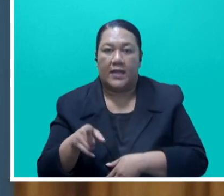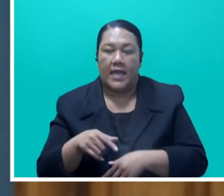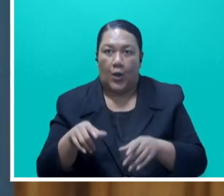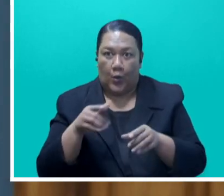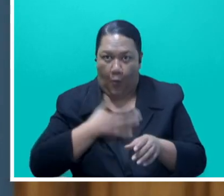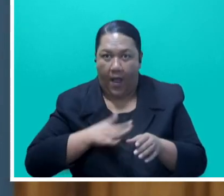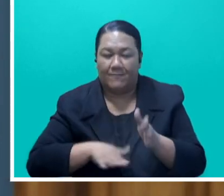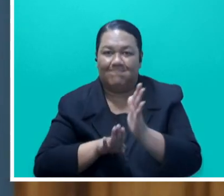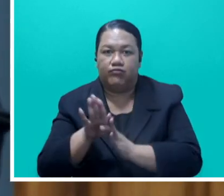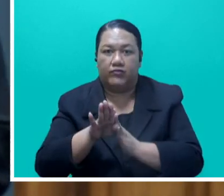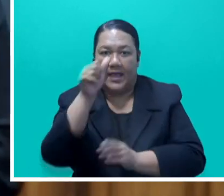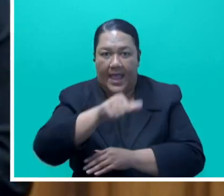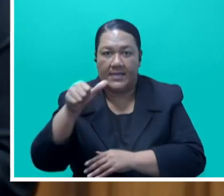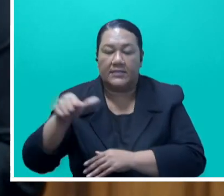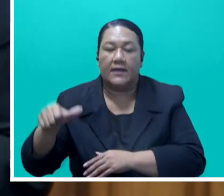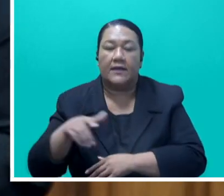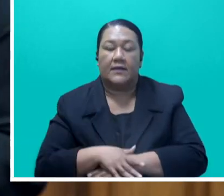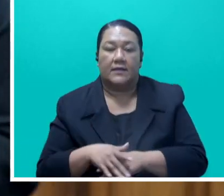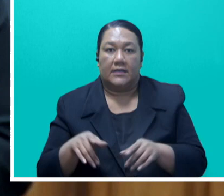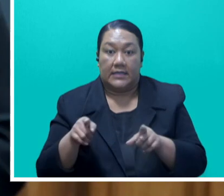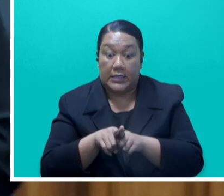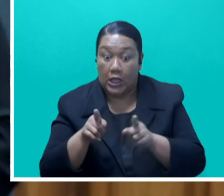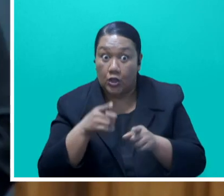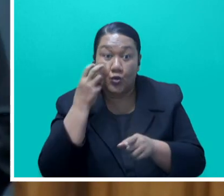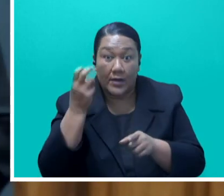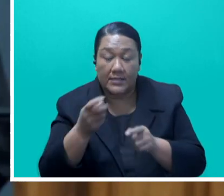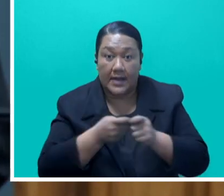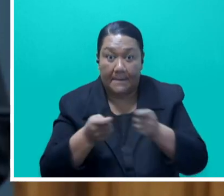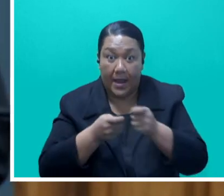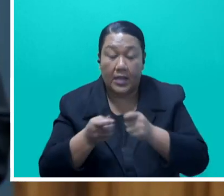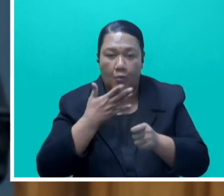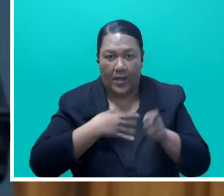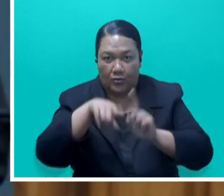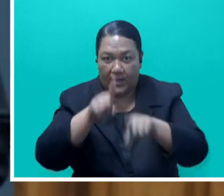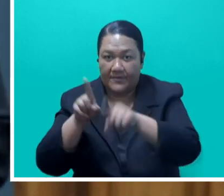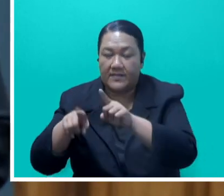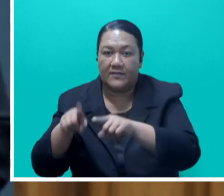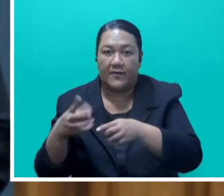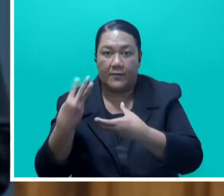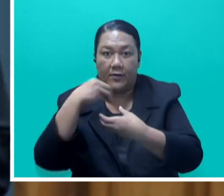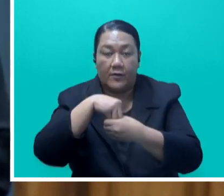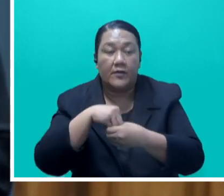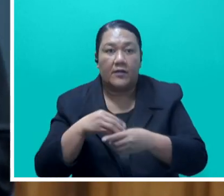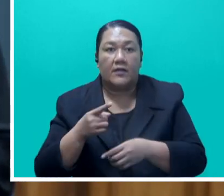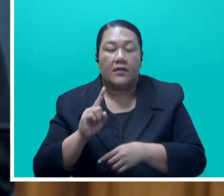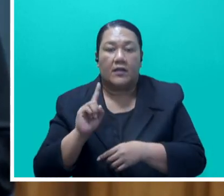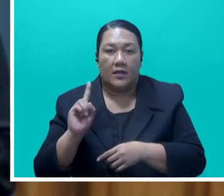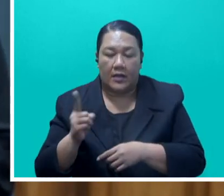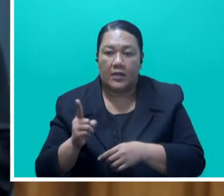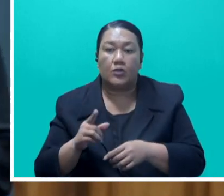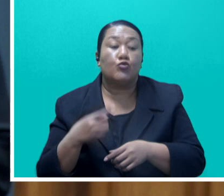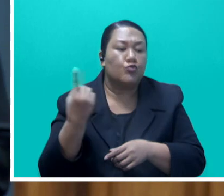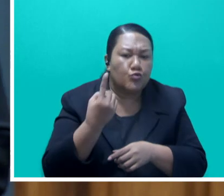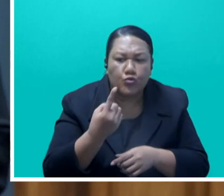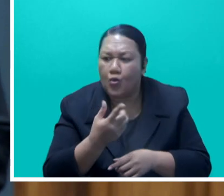we grow and sustain our traditional tourism markets, we want to diversify into emerging ones who we know have enormous potential.